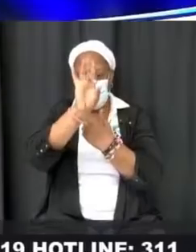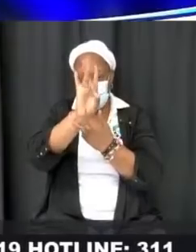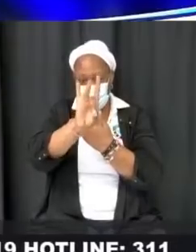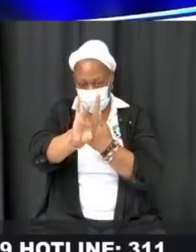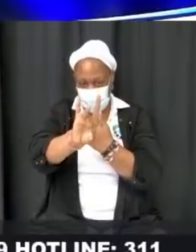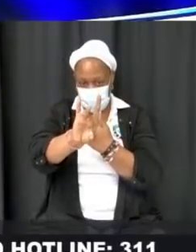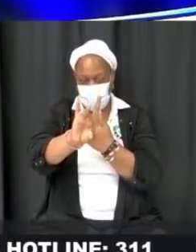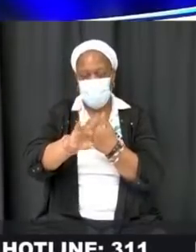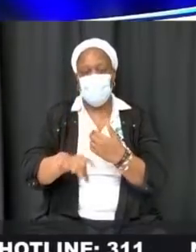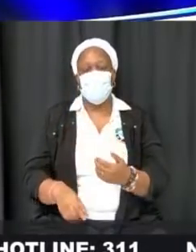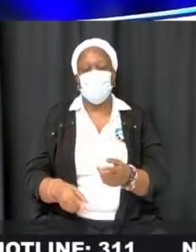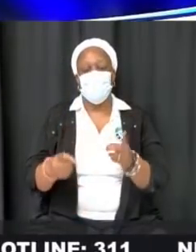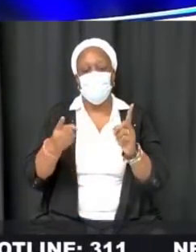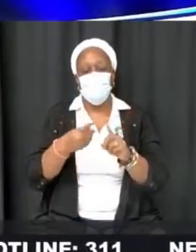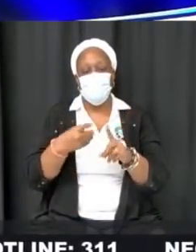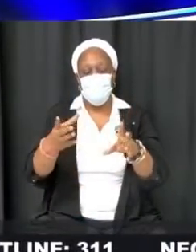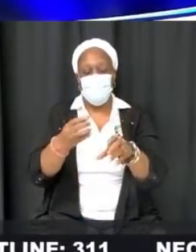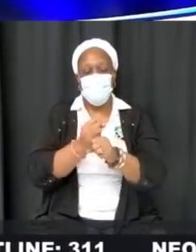Additionally,